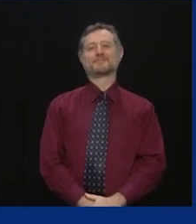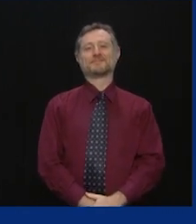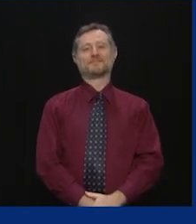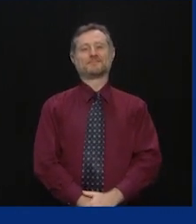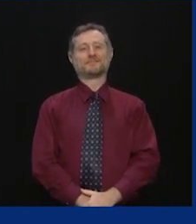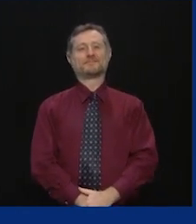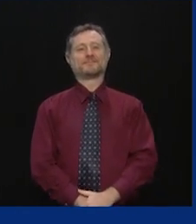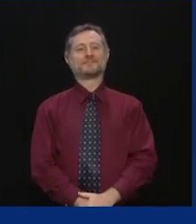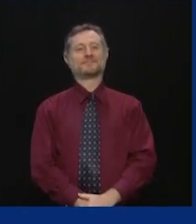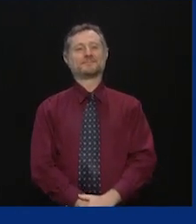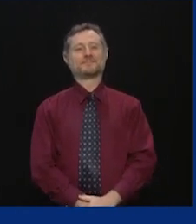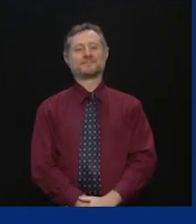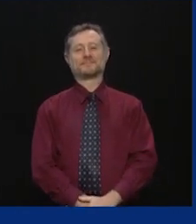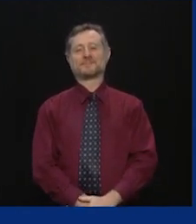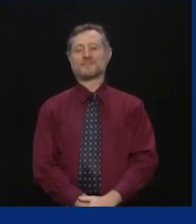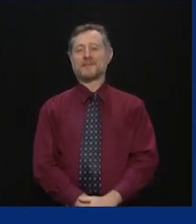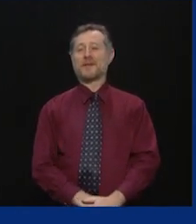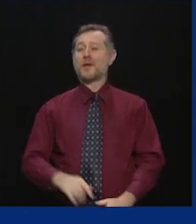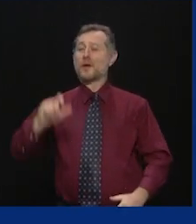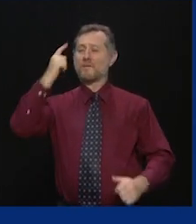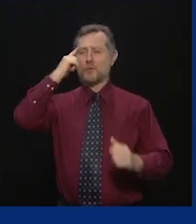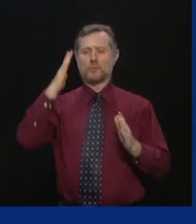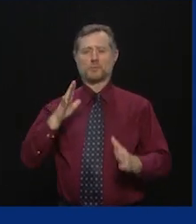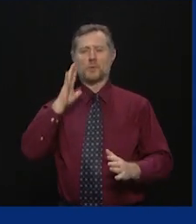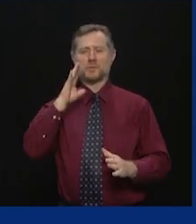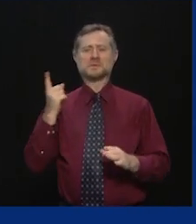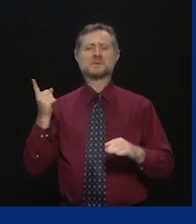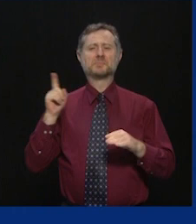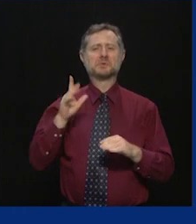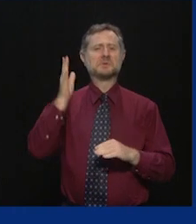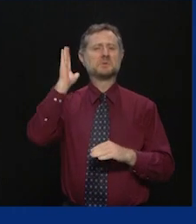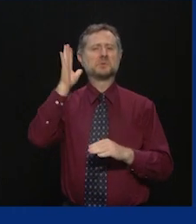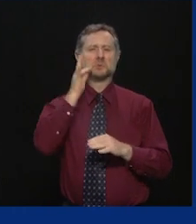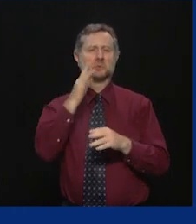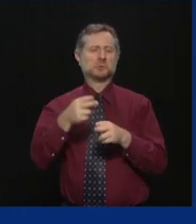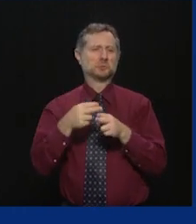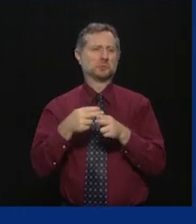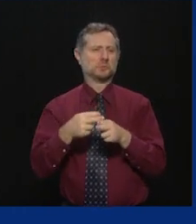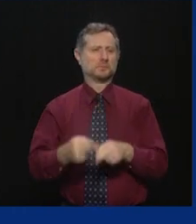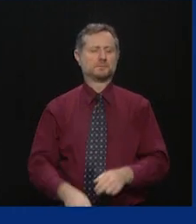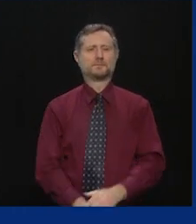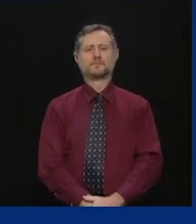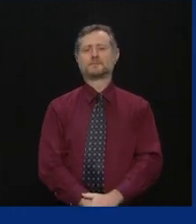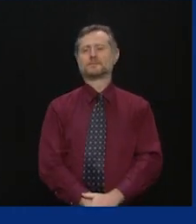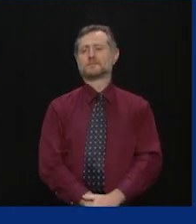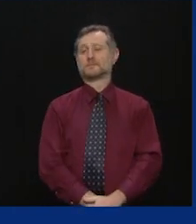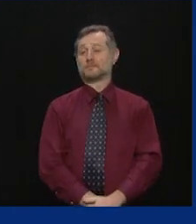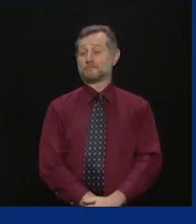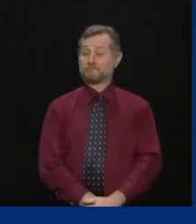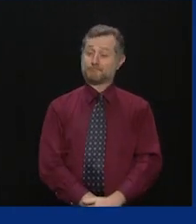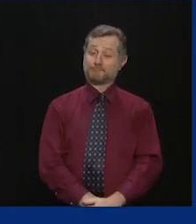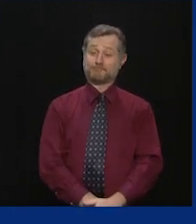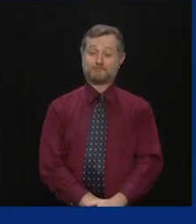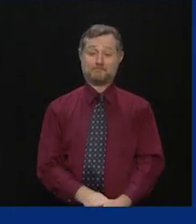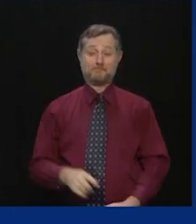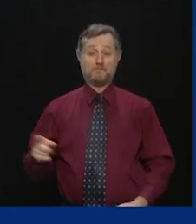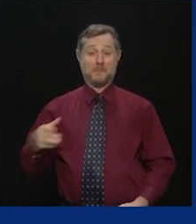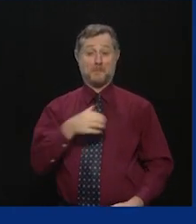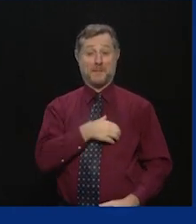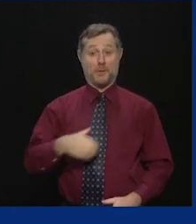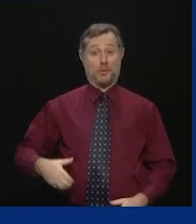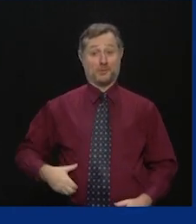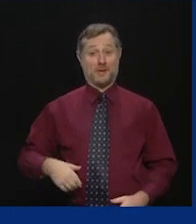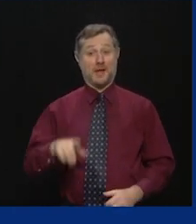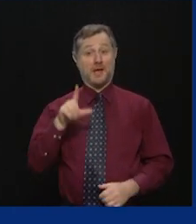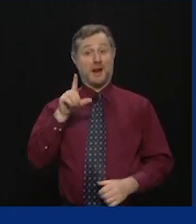here. We'll hear from Governor Hochul in a moment. We'll also hear from Rochester Mayor Lovely Warren and Monroe County Executive Adam Bello. Thank you for being